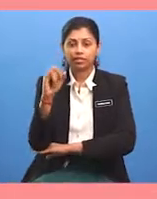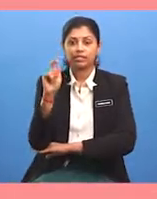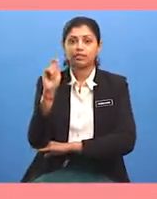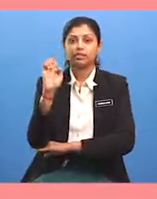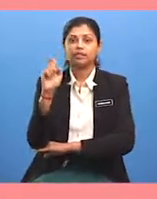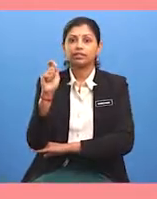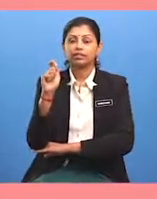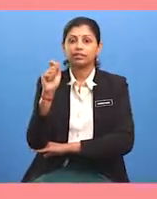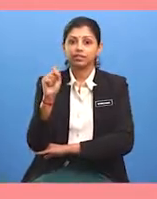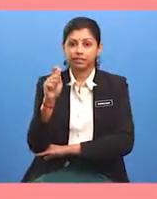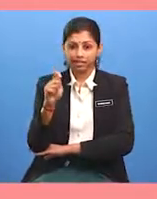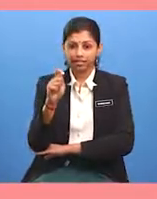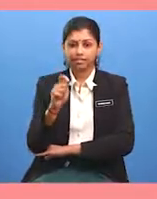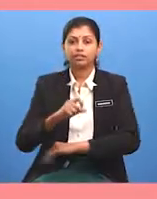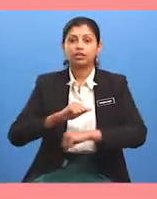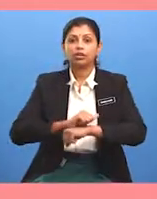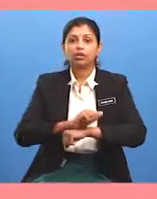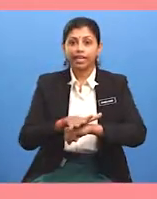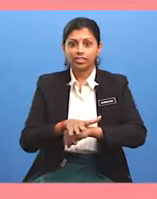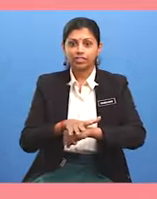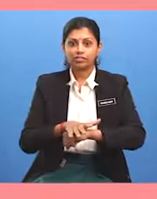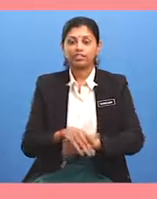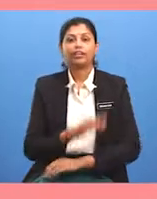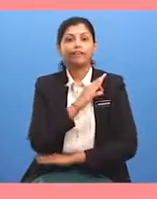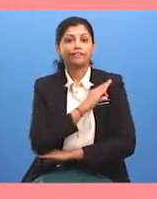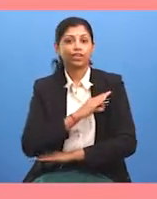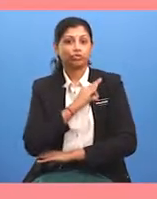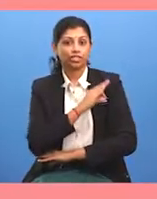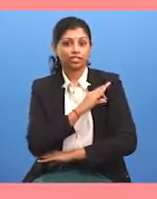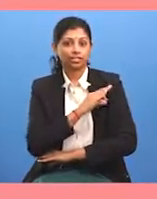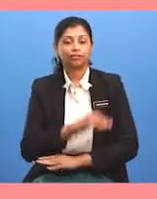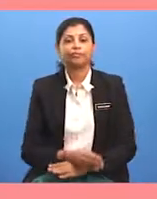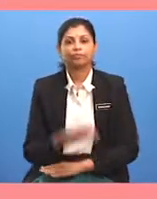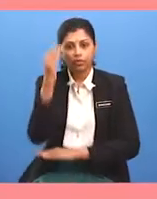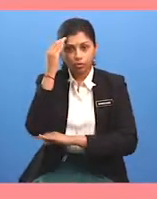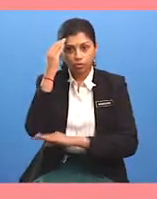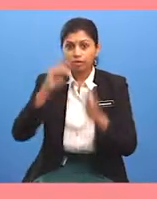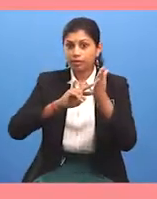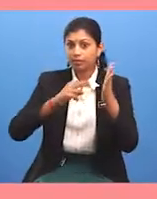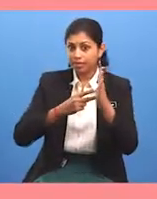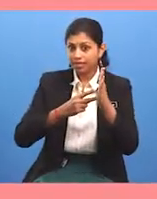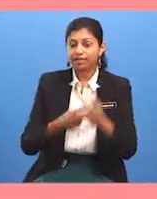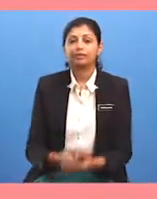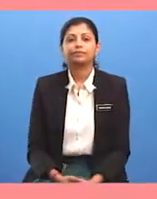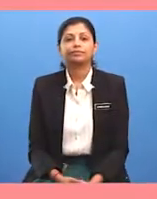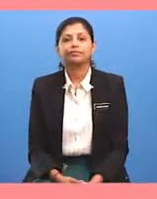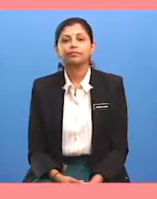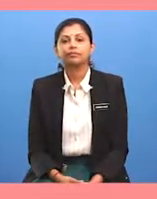text organization features, deducing meaning from context,